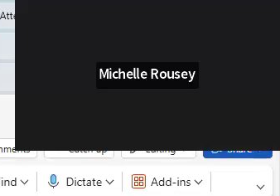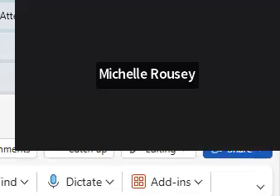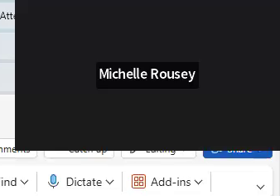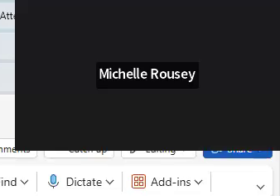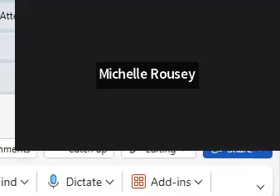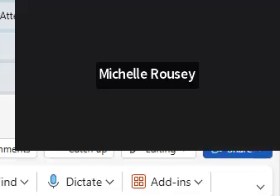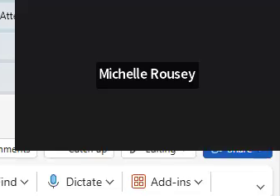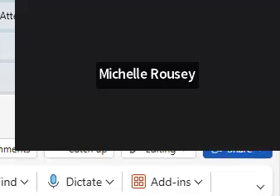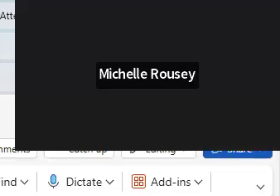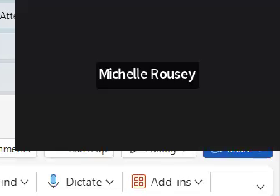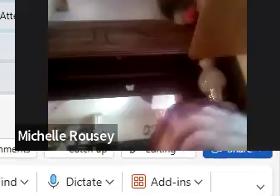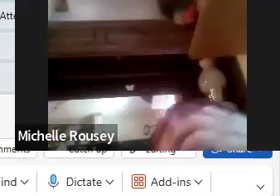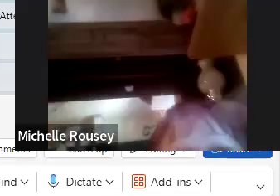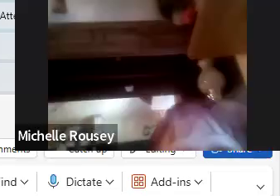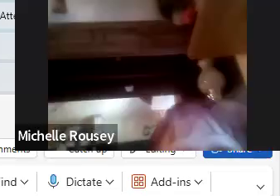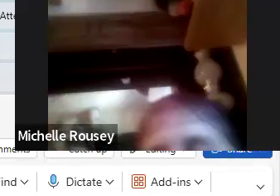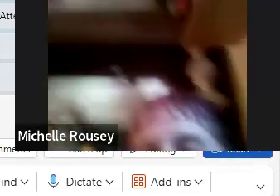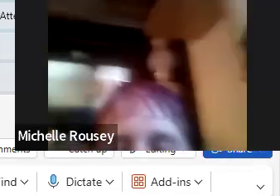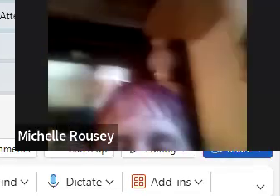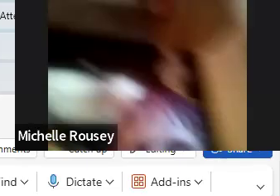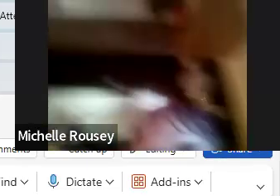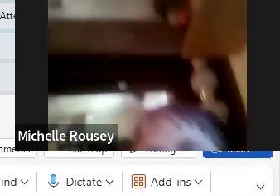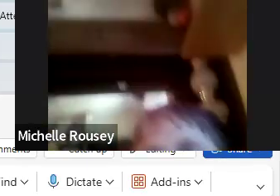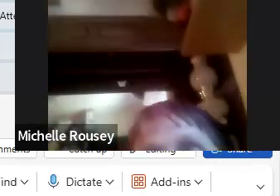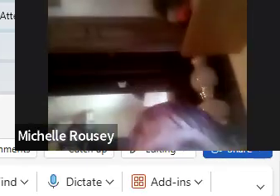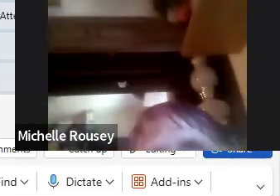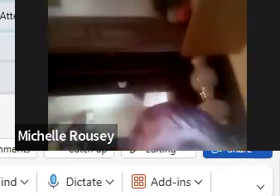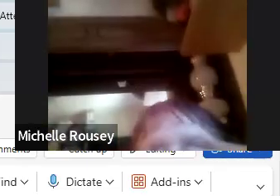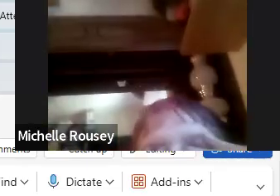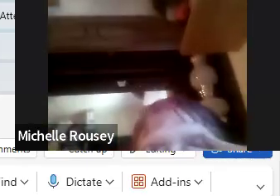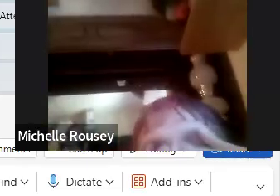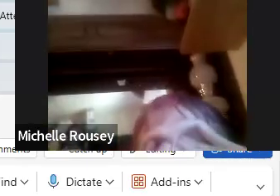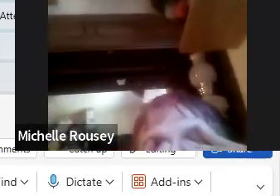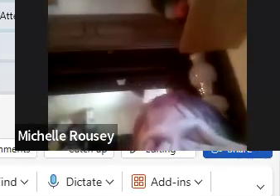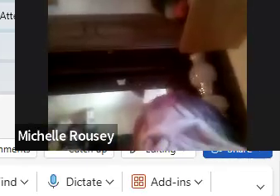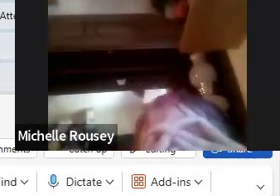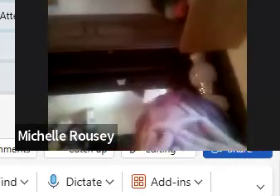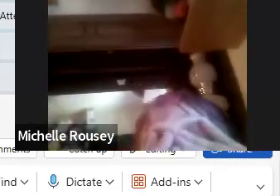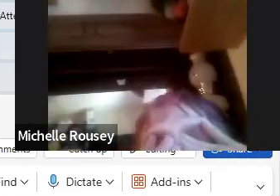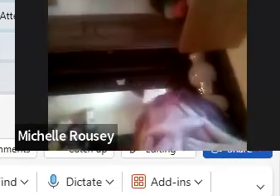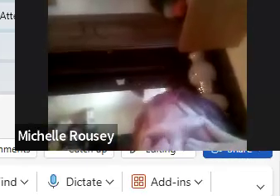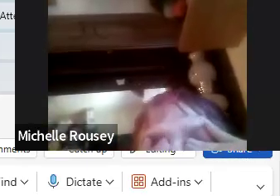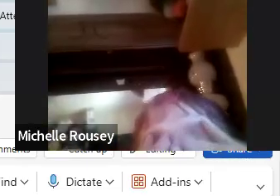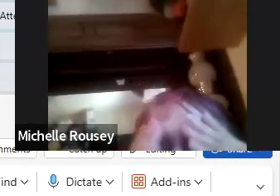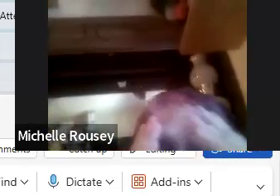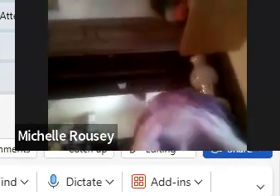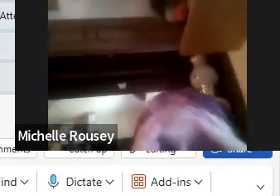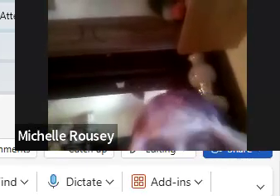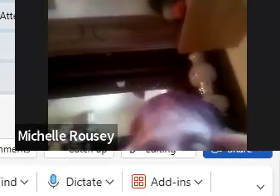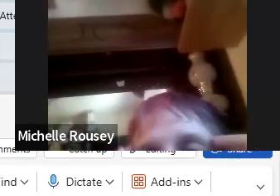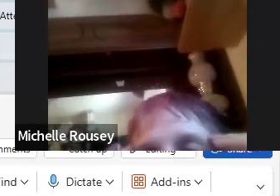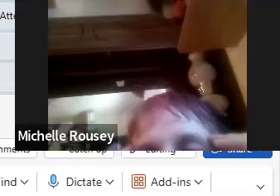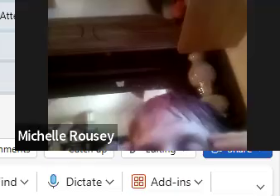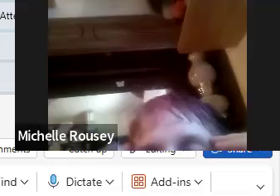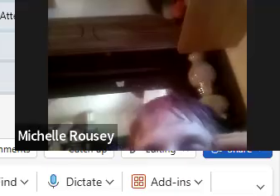I don't, and I'm sorry, I don't. I'm engaged at all levels, a lot.